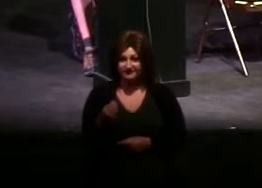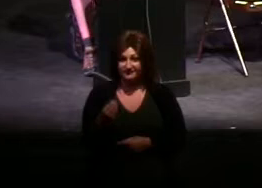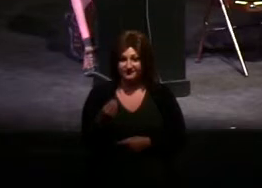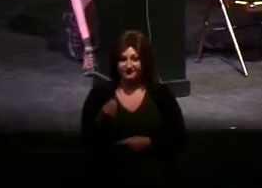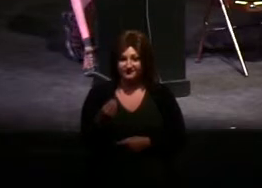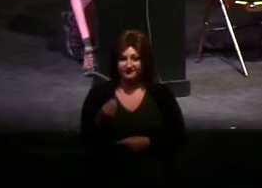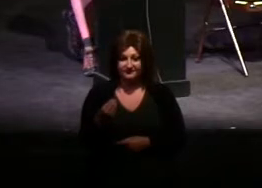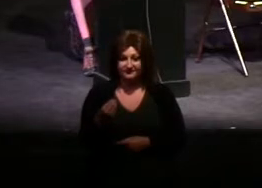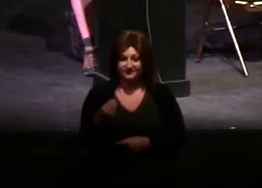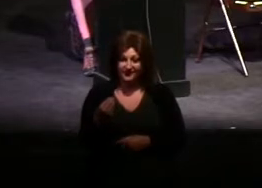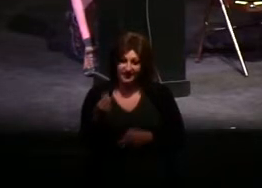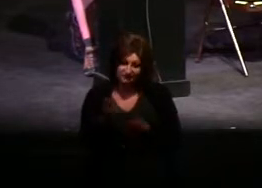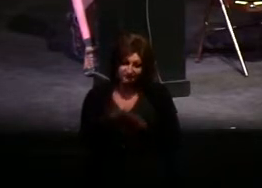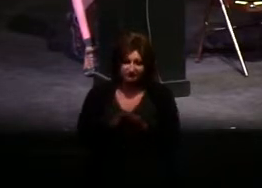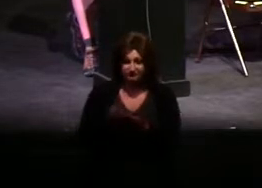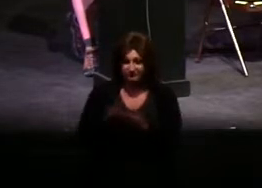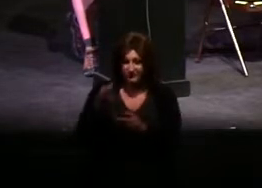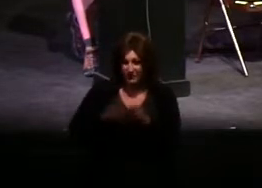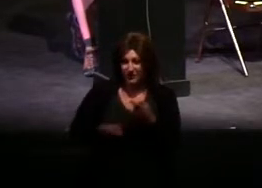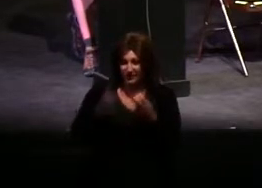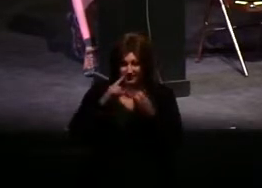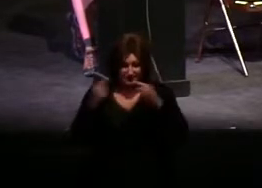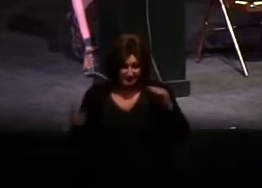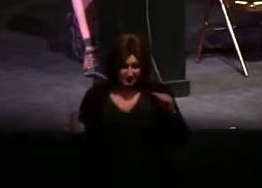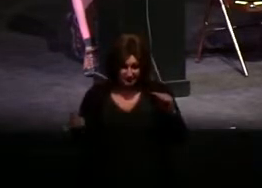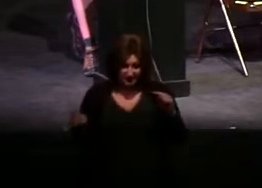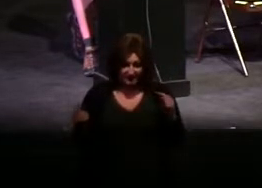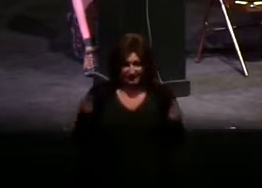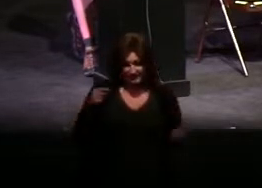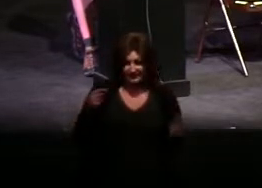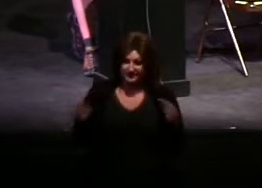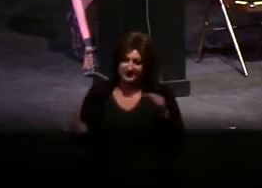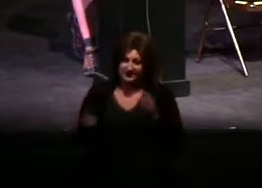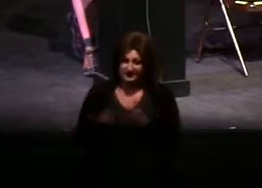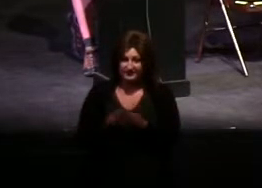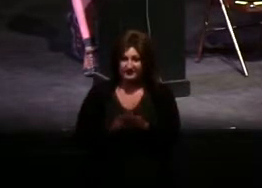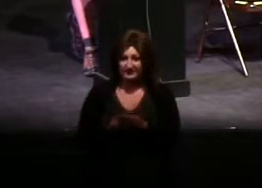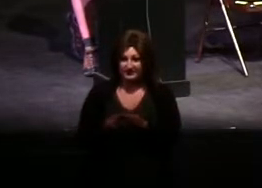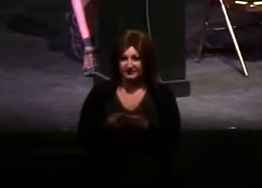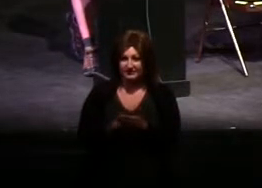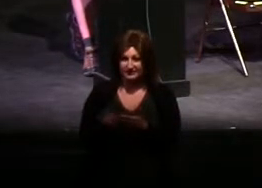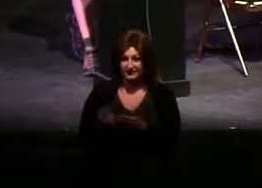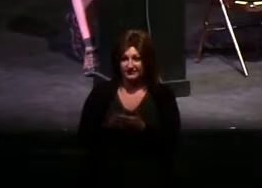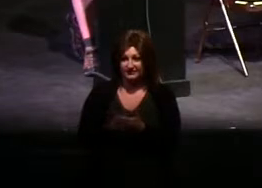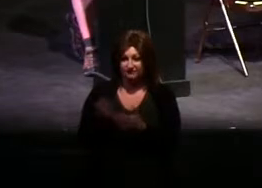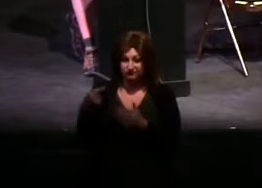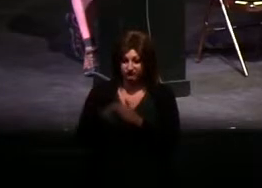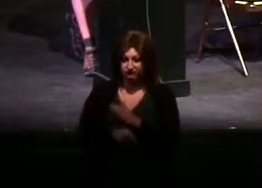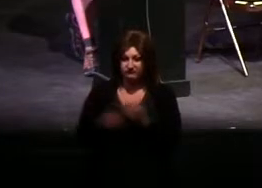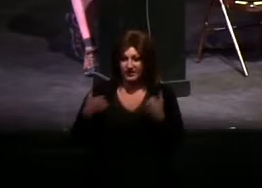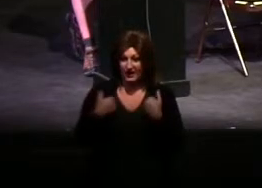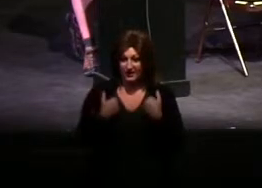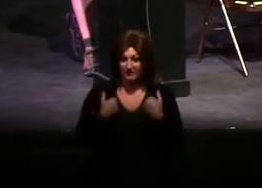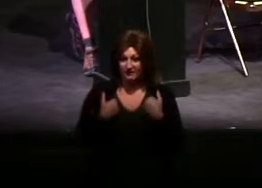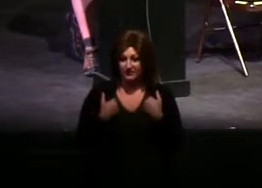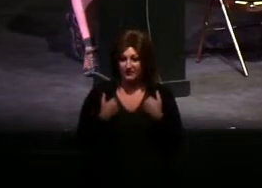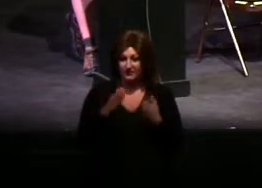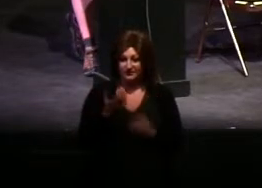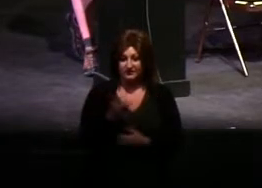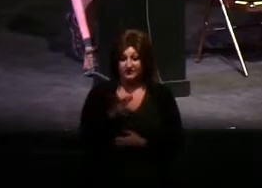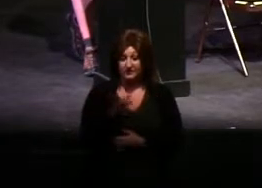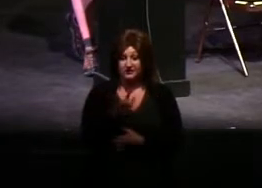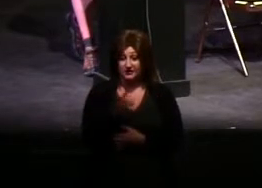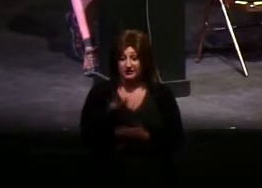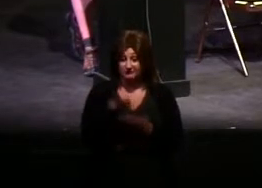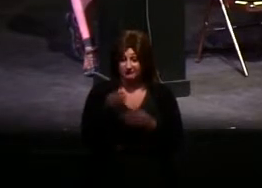They settled the price, then disagreed politely about how to properly slaughter the animal. Cheryl offered to do it